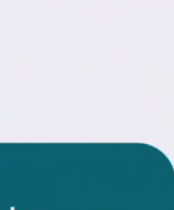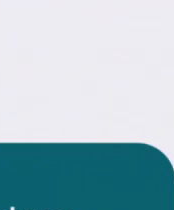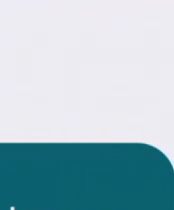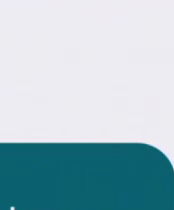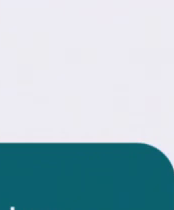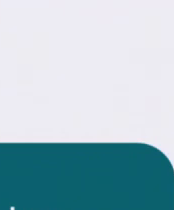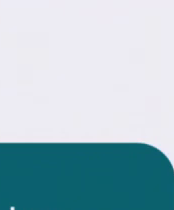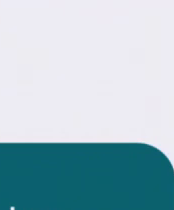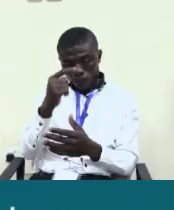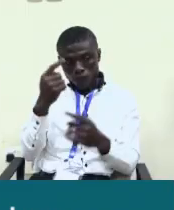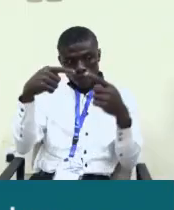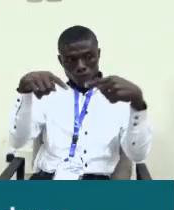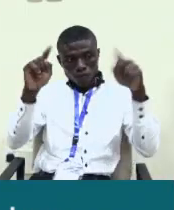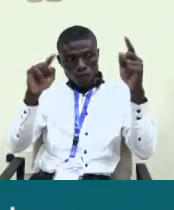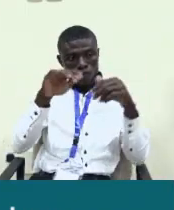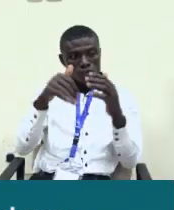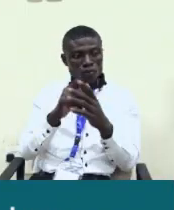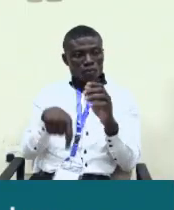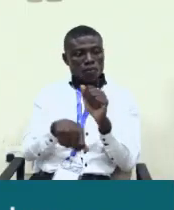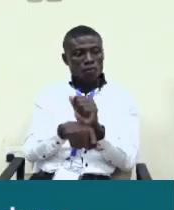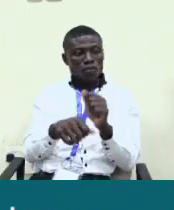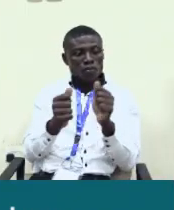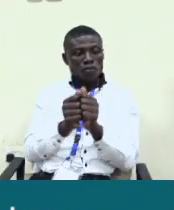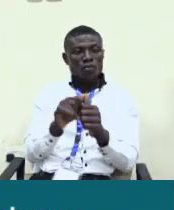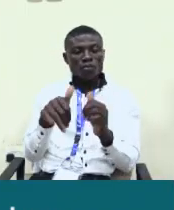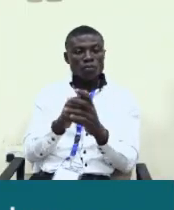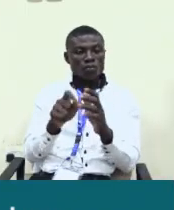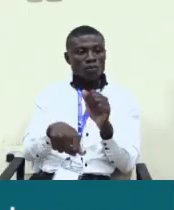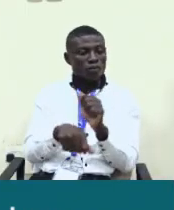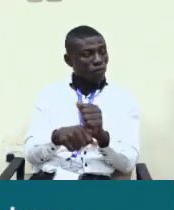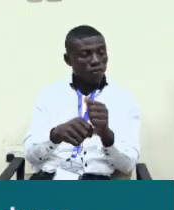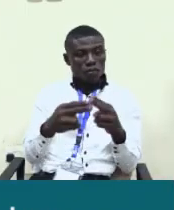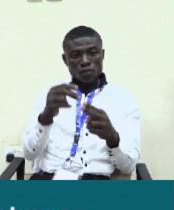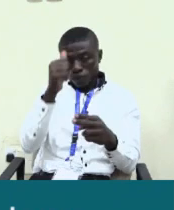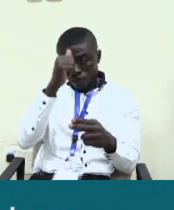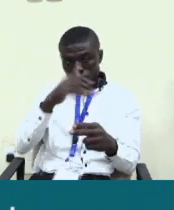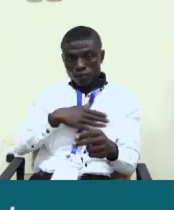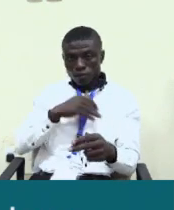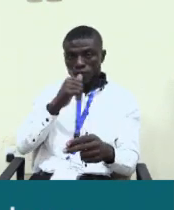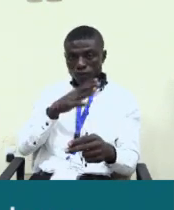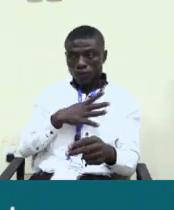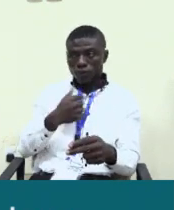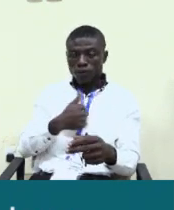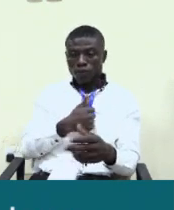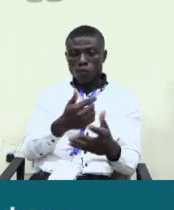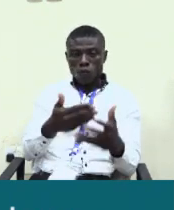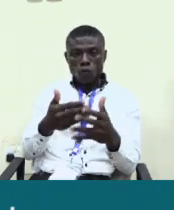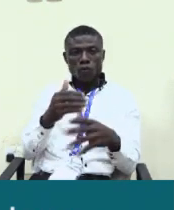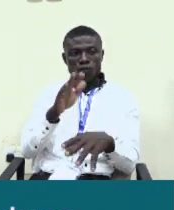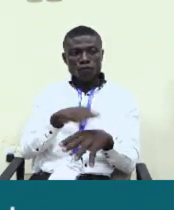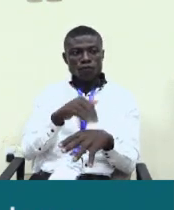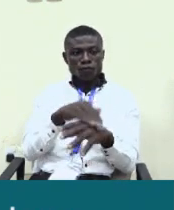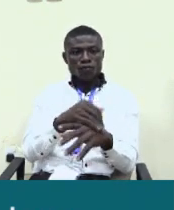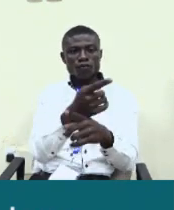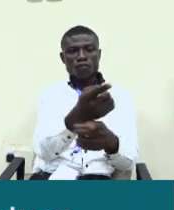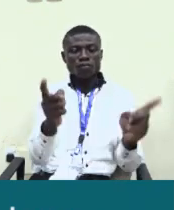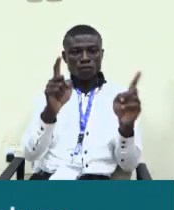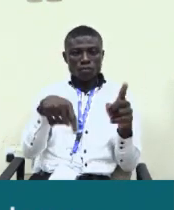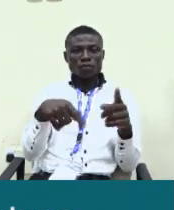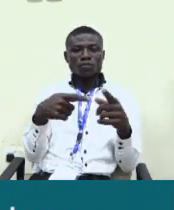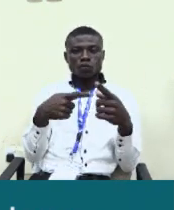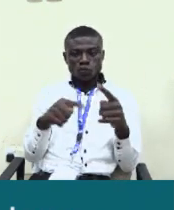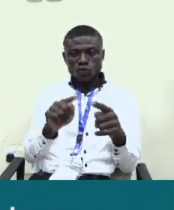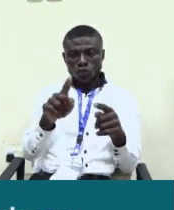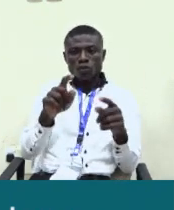elements for a successful stigma reduction intervention. So ladies and gentlemen, we want to call on you to try as